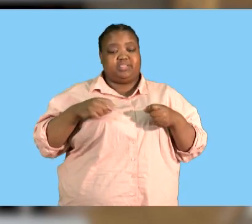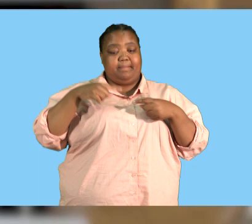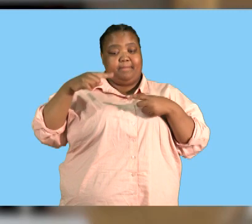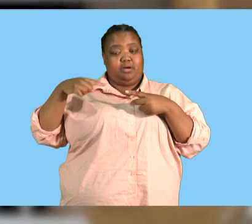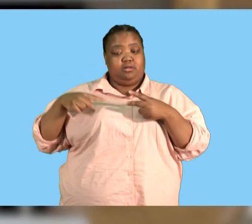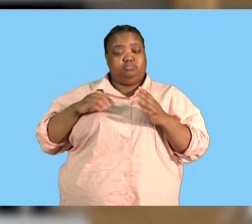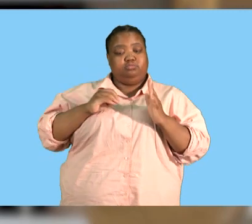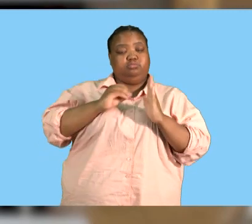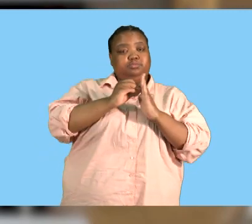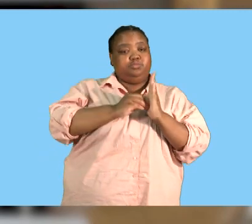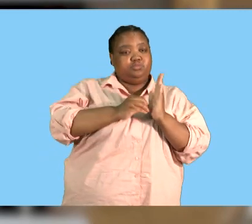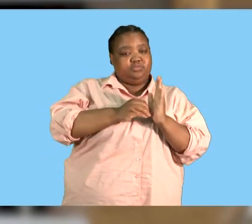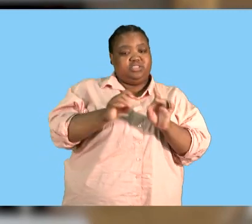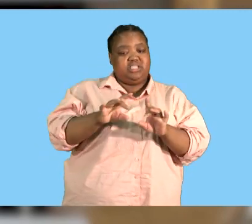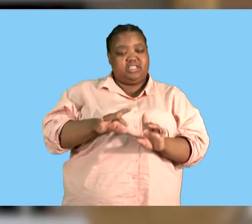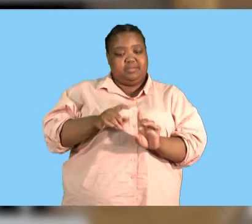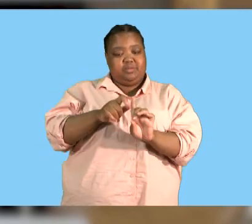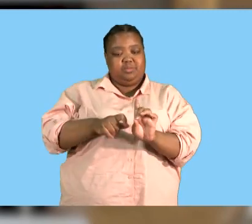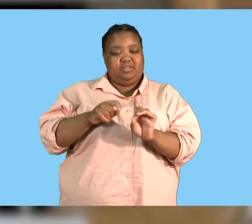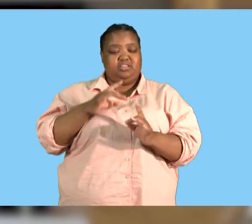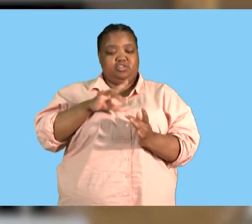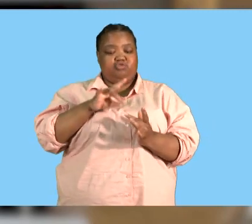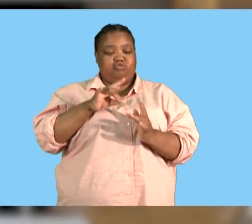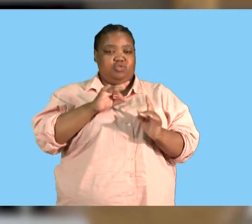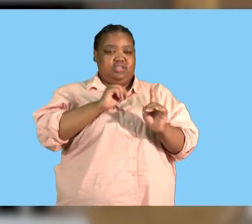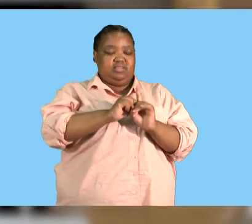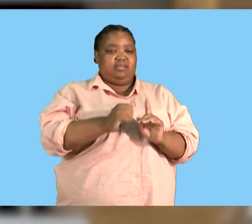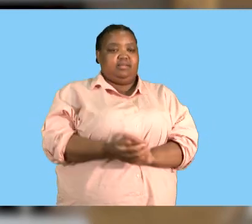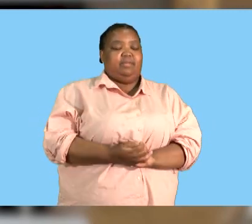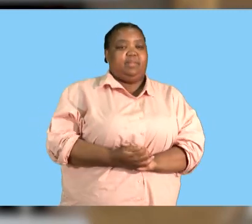With question 1, looking at the overall structure,